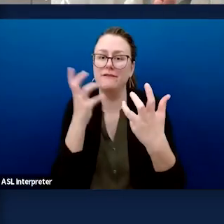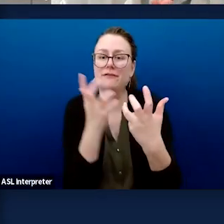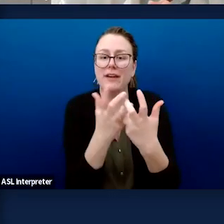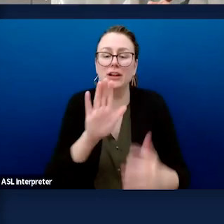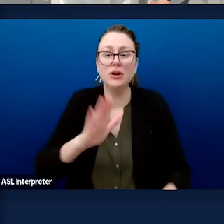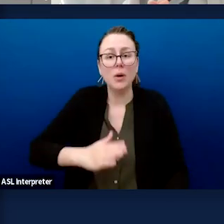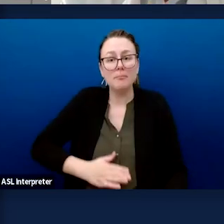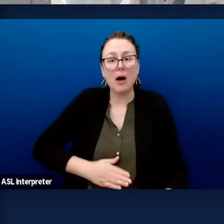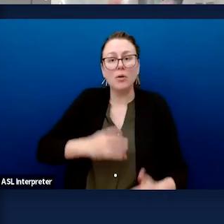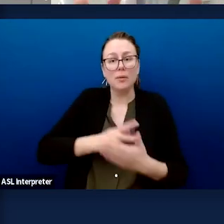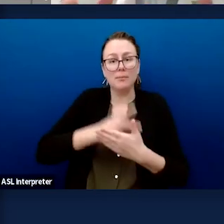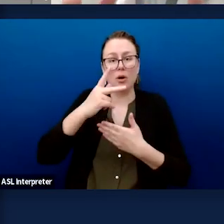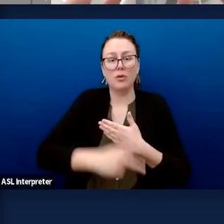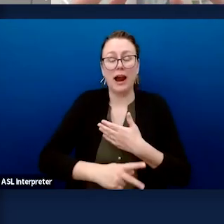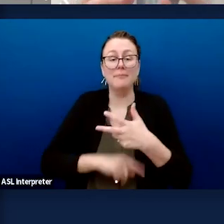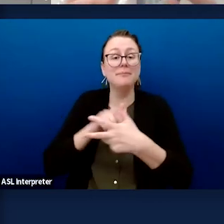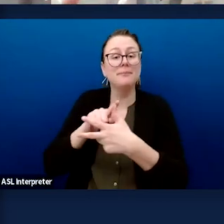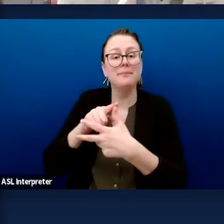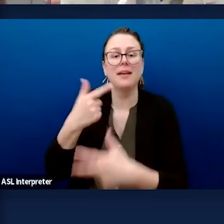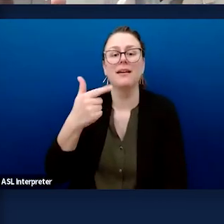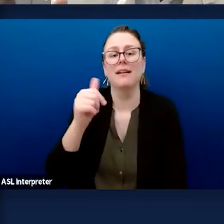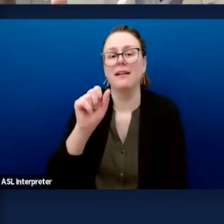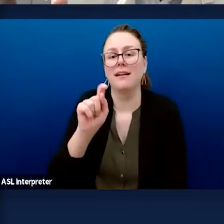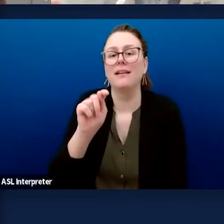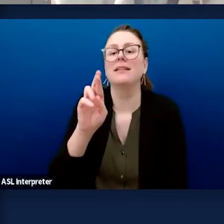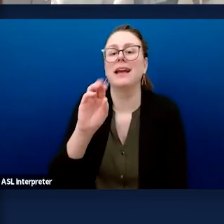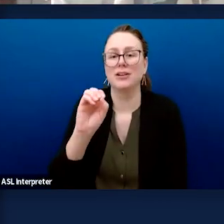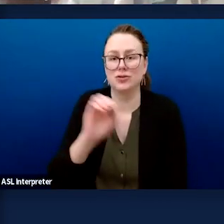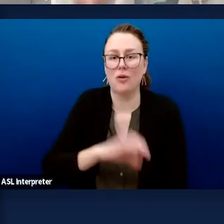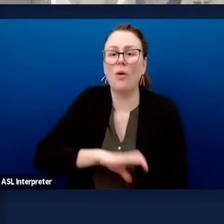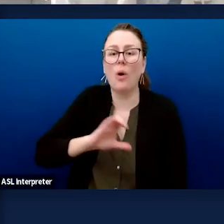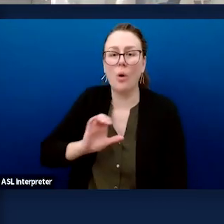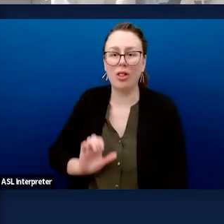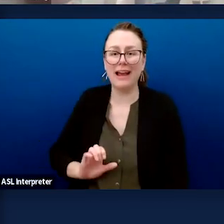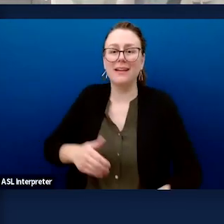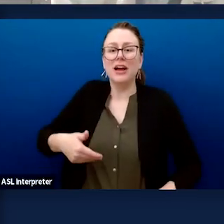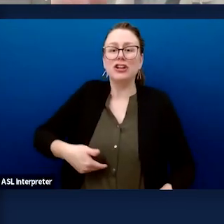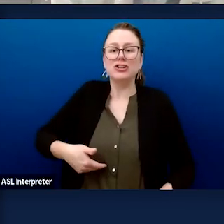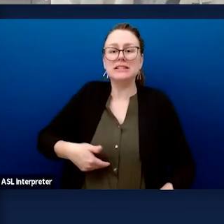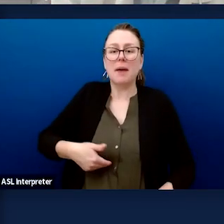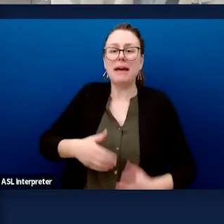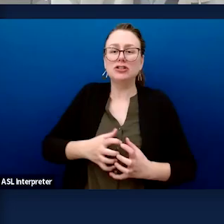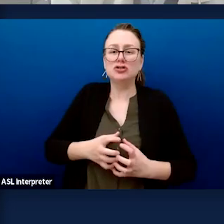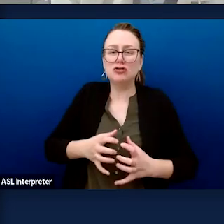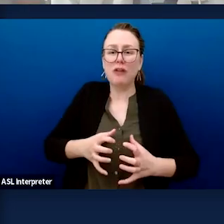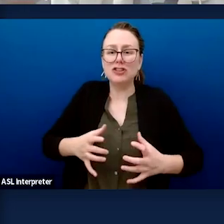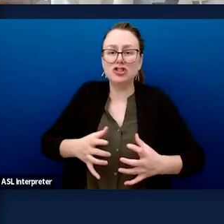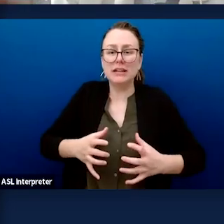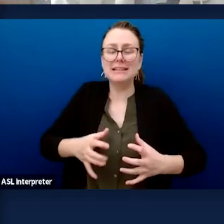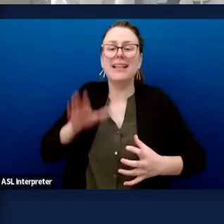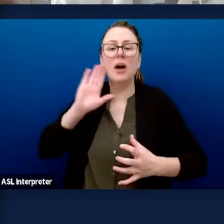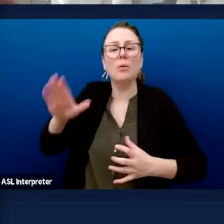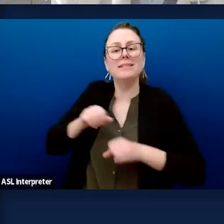the gastrocolic reflex is when you stretch the stomach, and that sends signals to your colon to move things around.